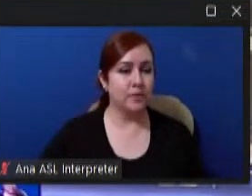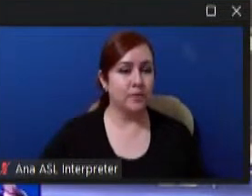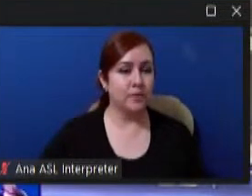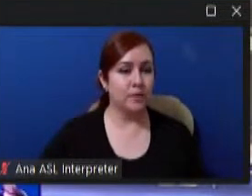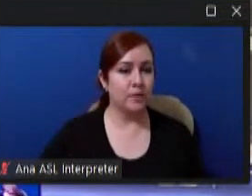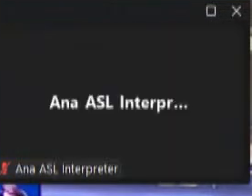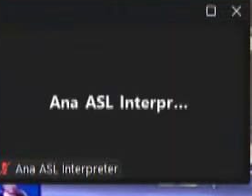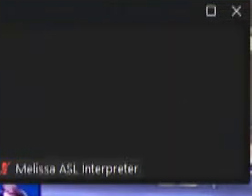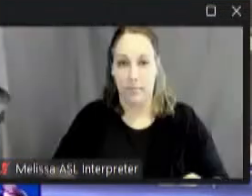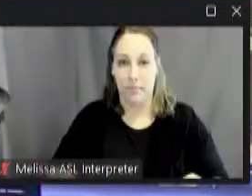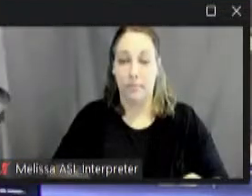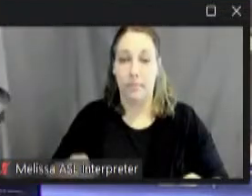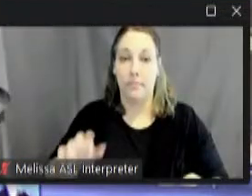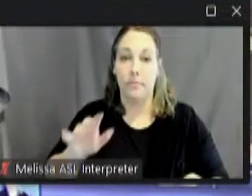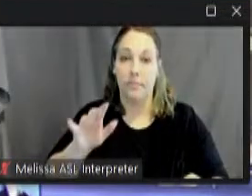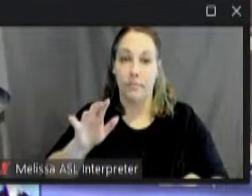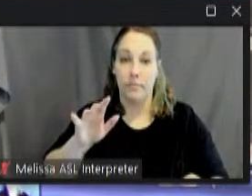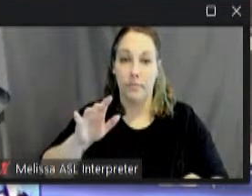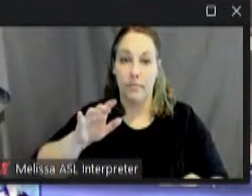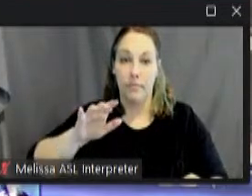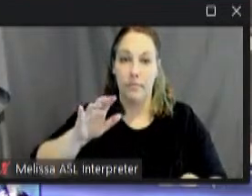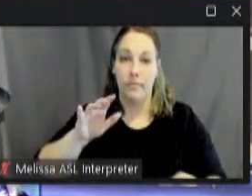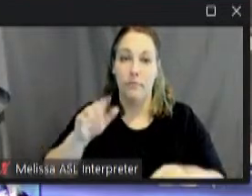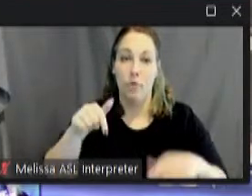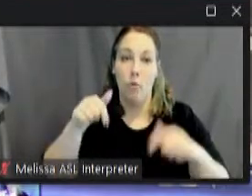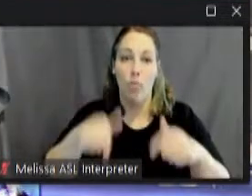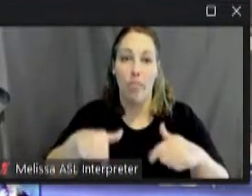In this process,